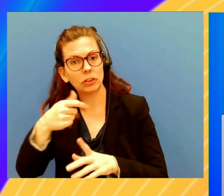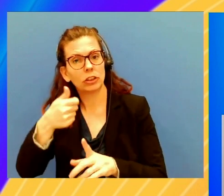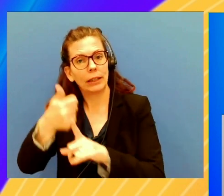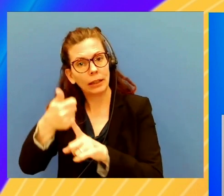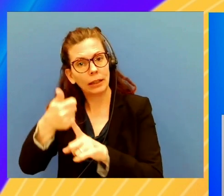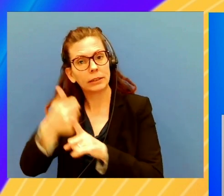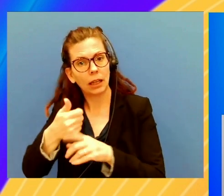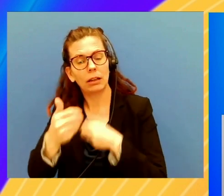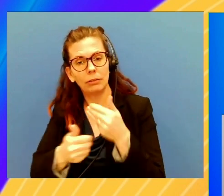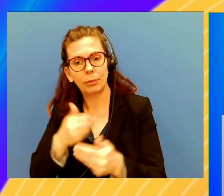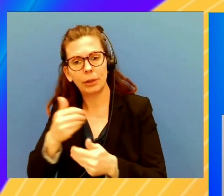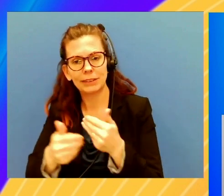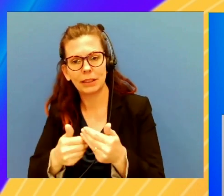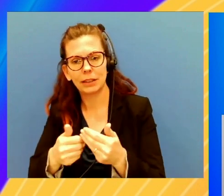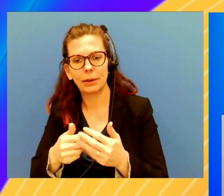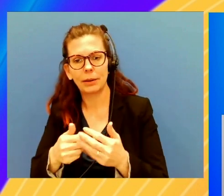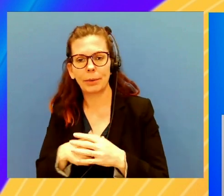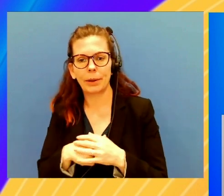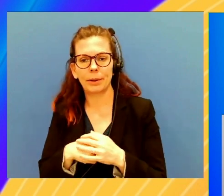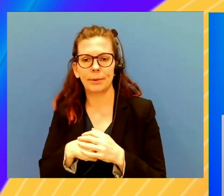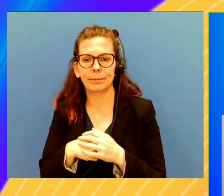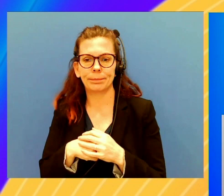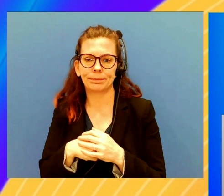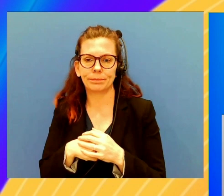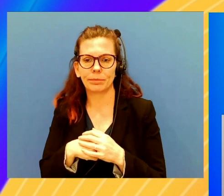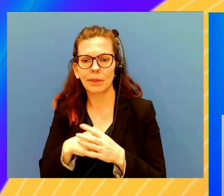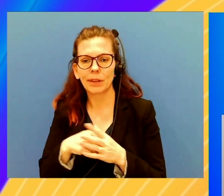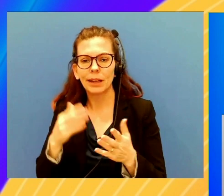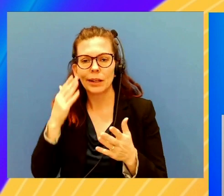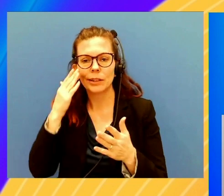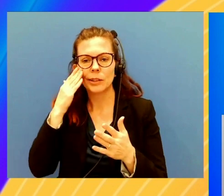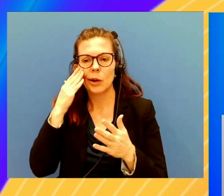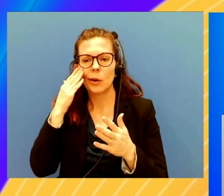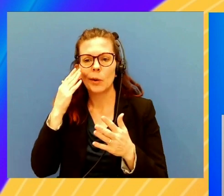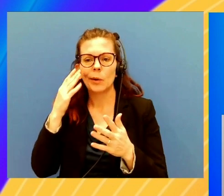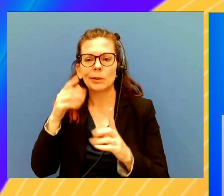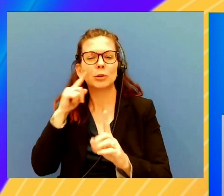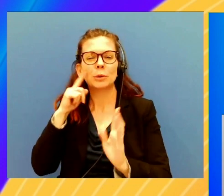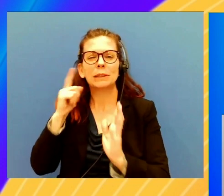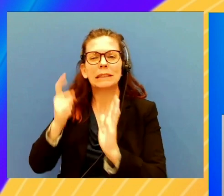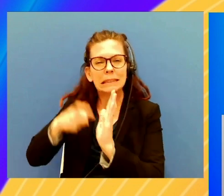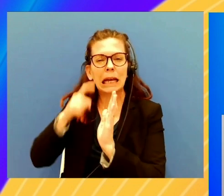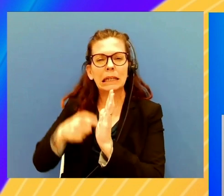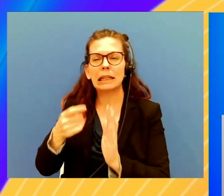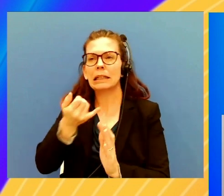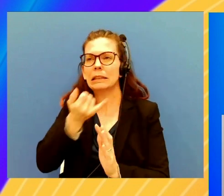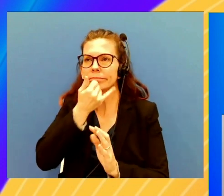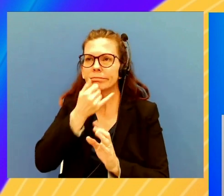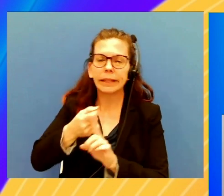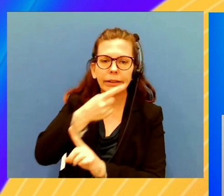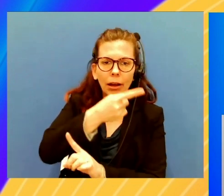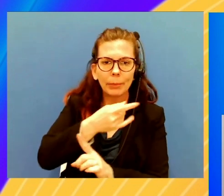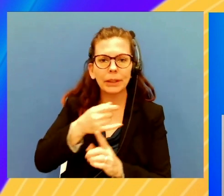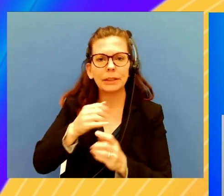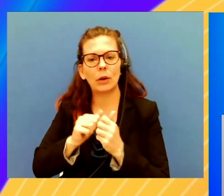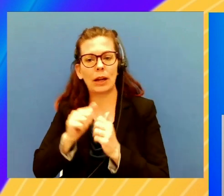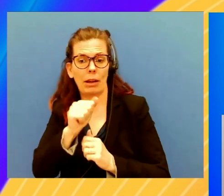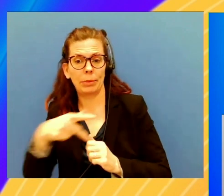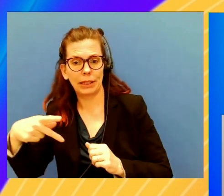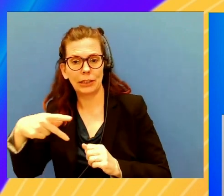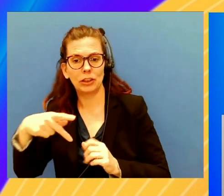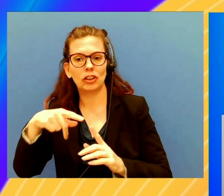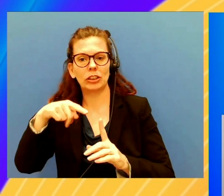look at that kind of, to detect any anomalies in how your application communicates with other parts of the